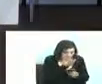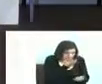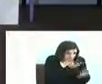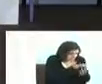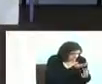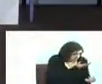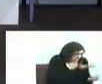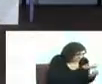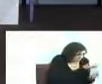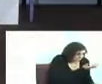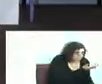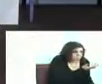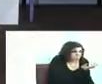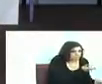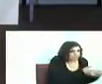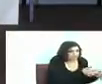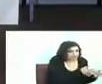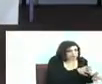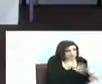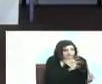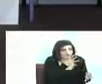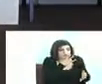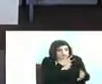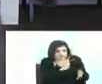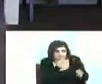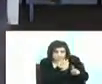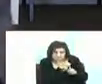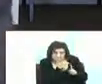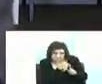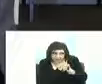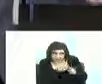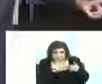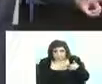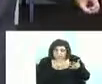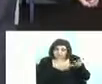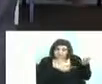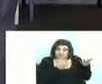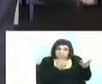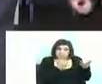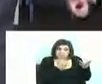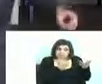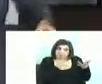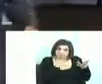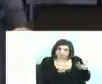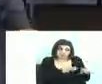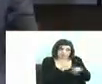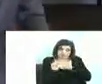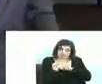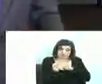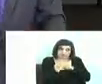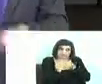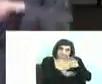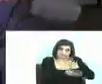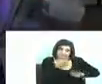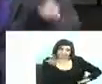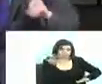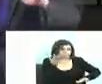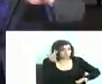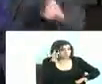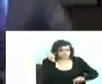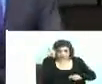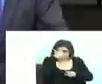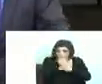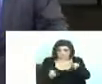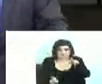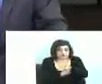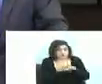away. Because his mother reminds him, well, now that you have what you wanted, you better get out of Dodge really fast because when your brother shows up, it ain't gonna